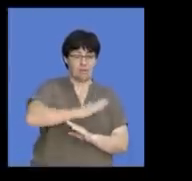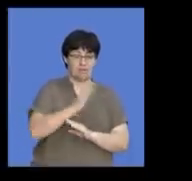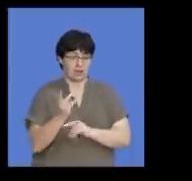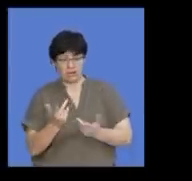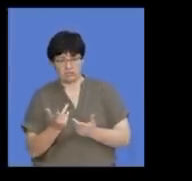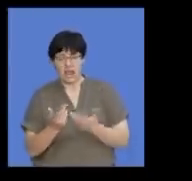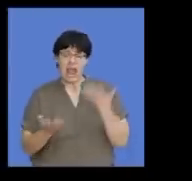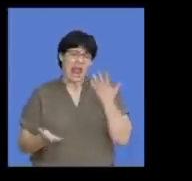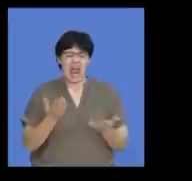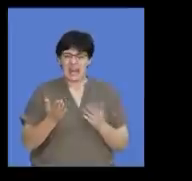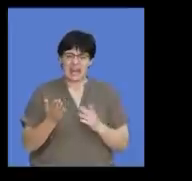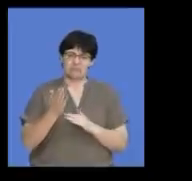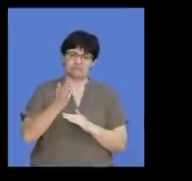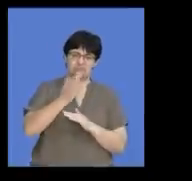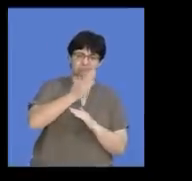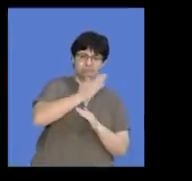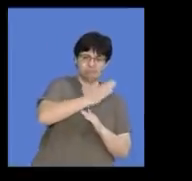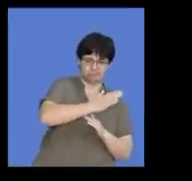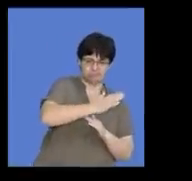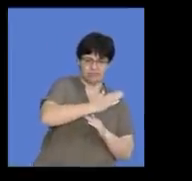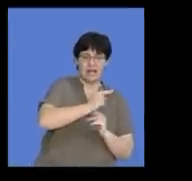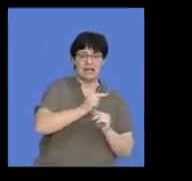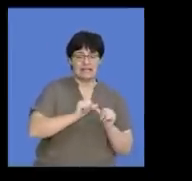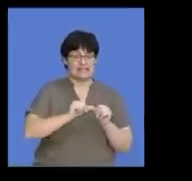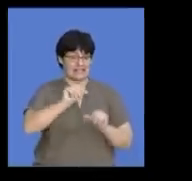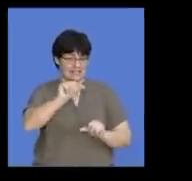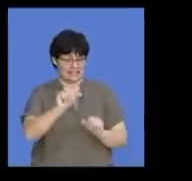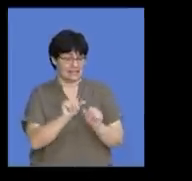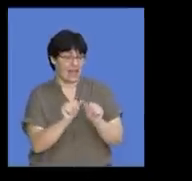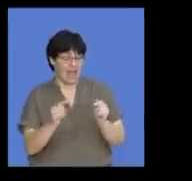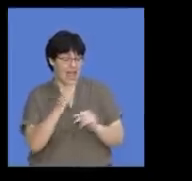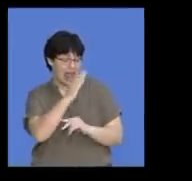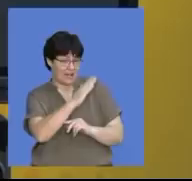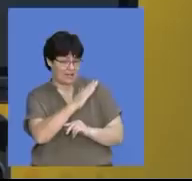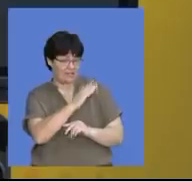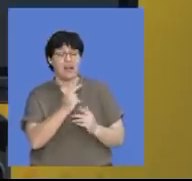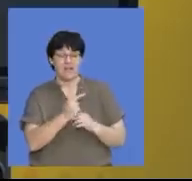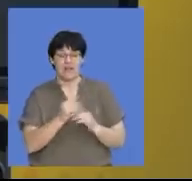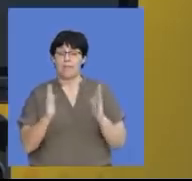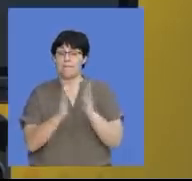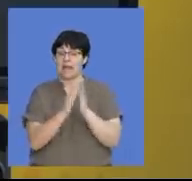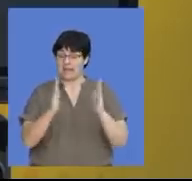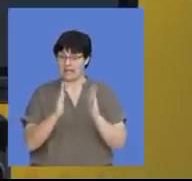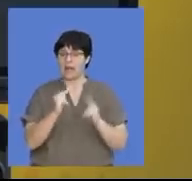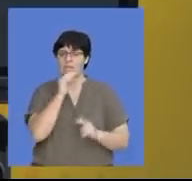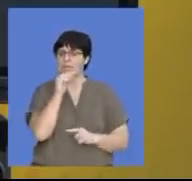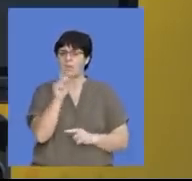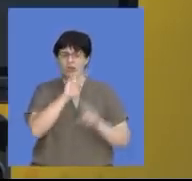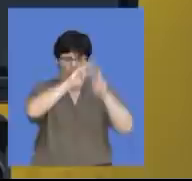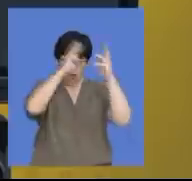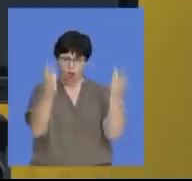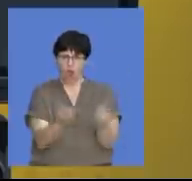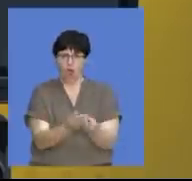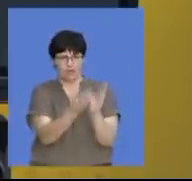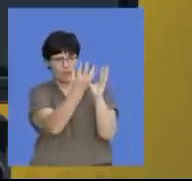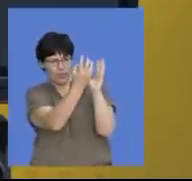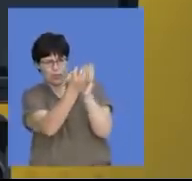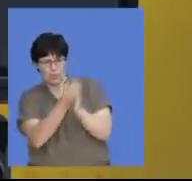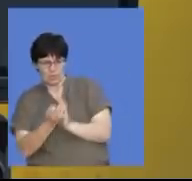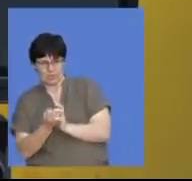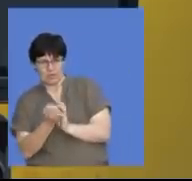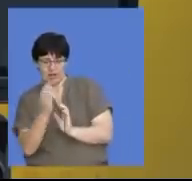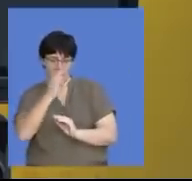any bearing is the angular distance. And when it comes to magnetic bearing, we're talking about the Earth and how it